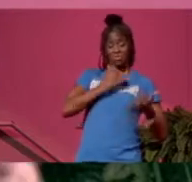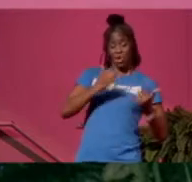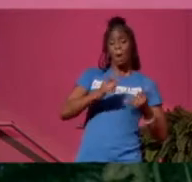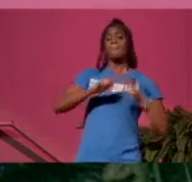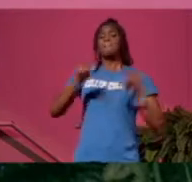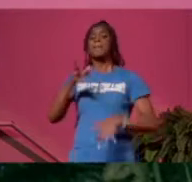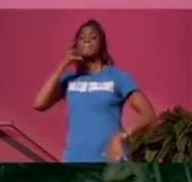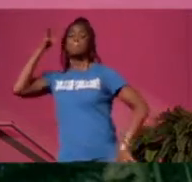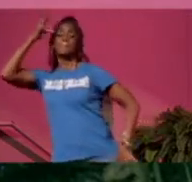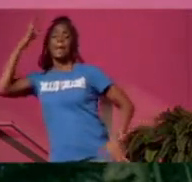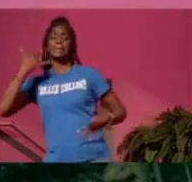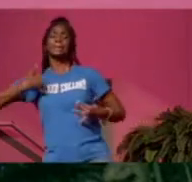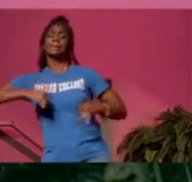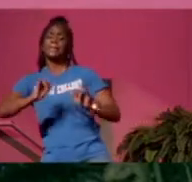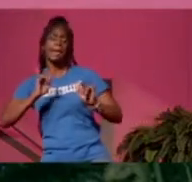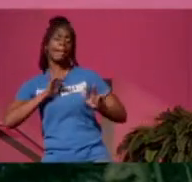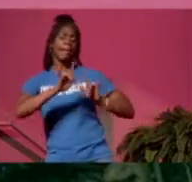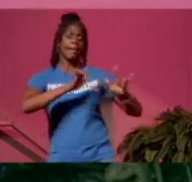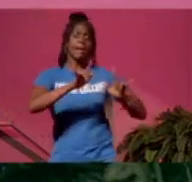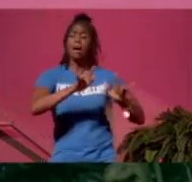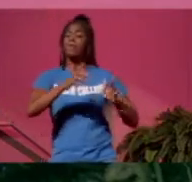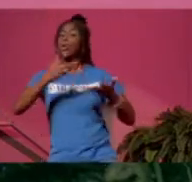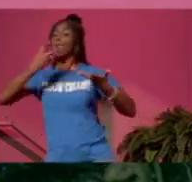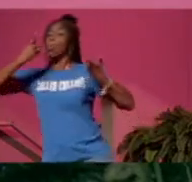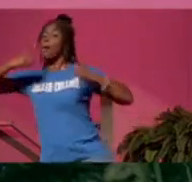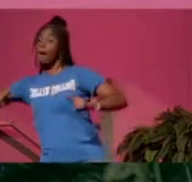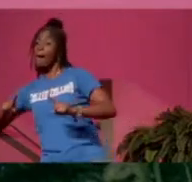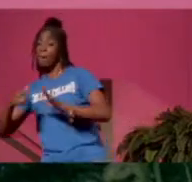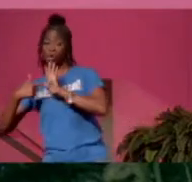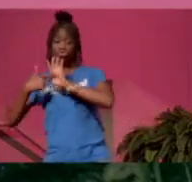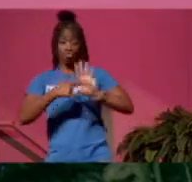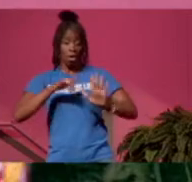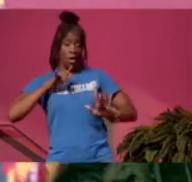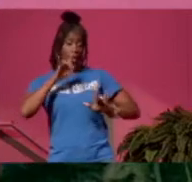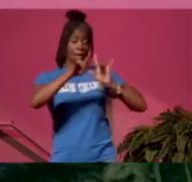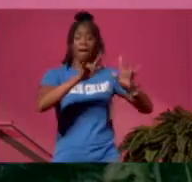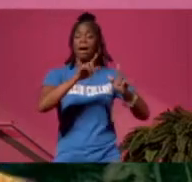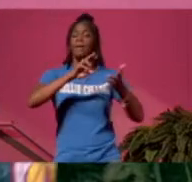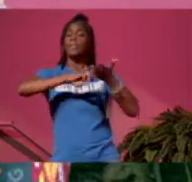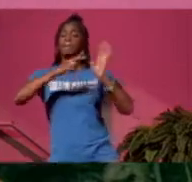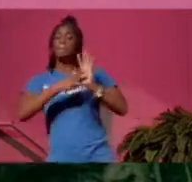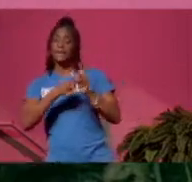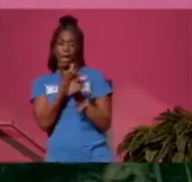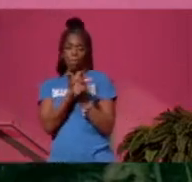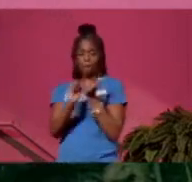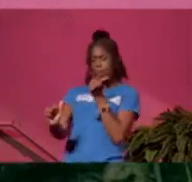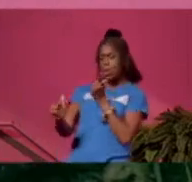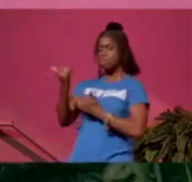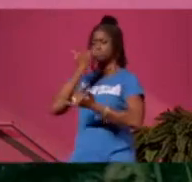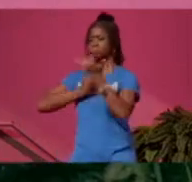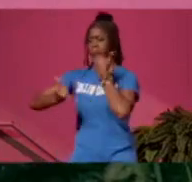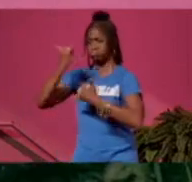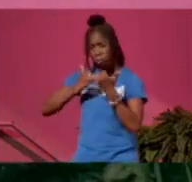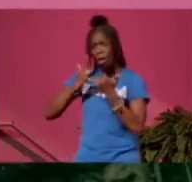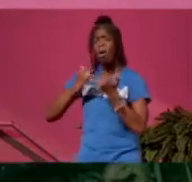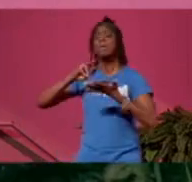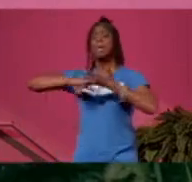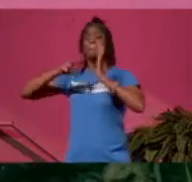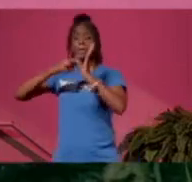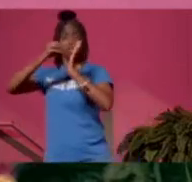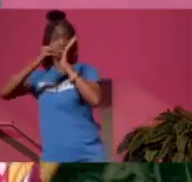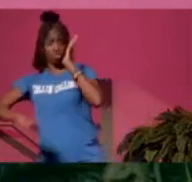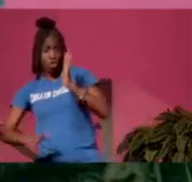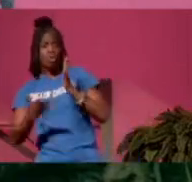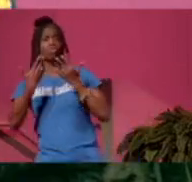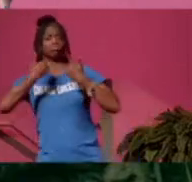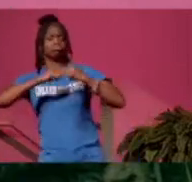you love them, they might avoid that dysfunctional friend group. If they know that you love them, they might try harder this year.